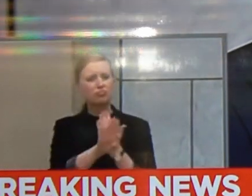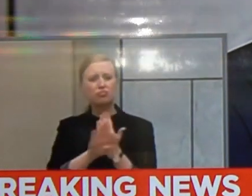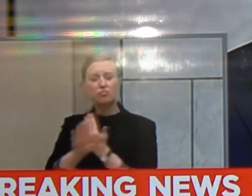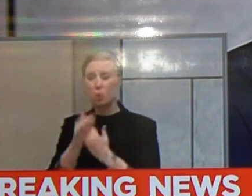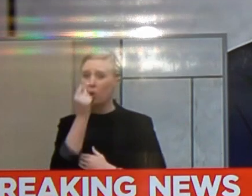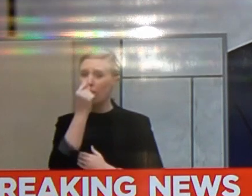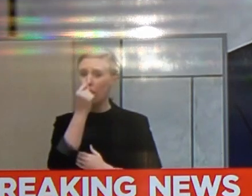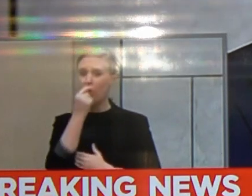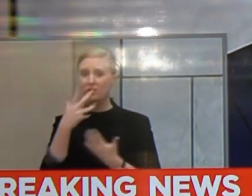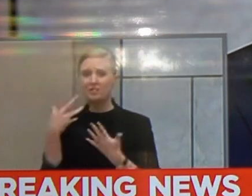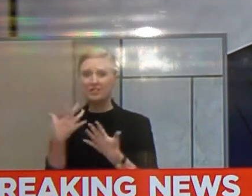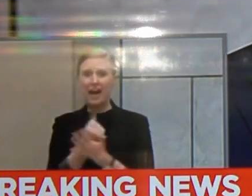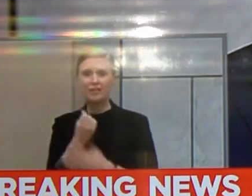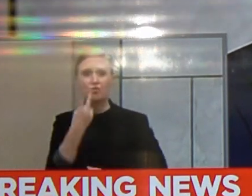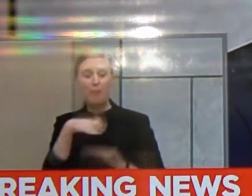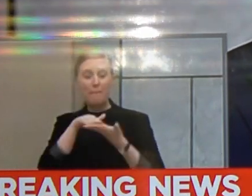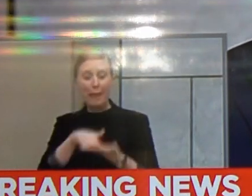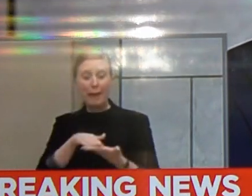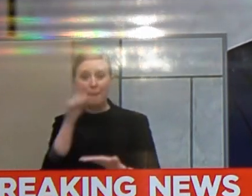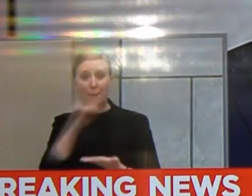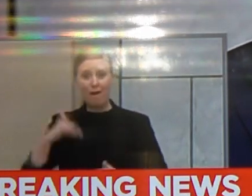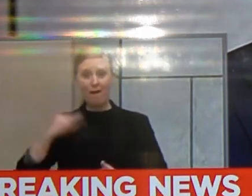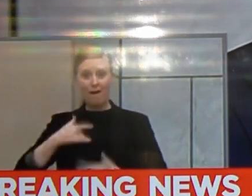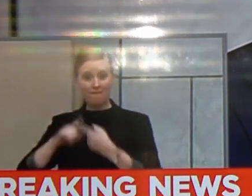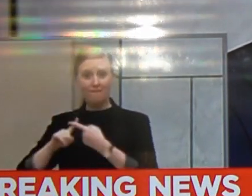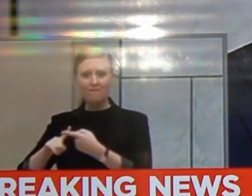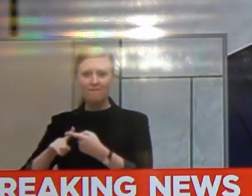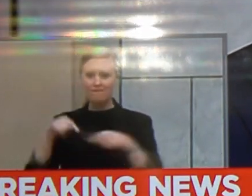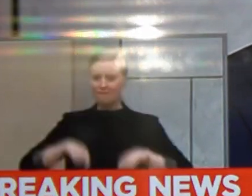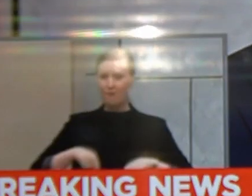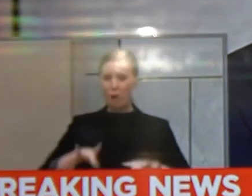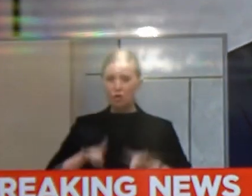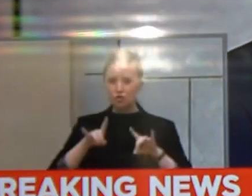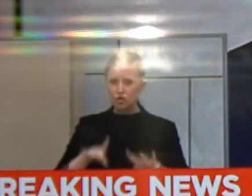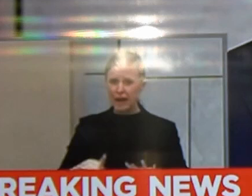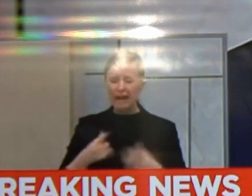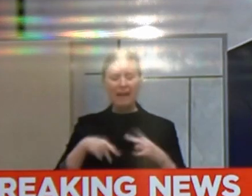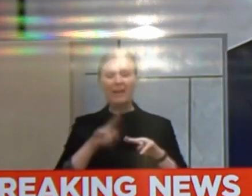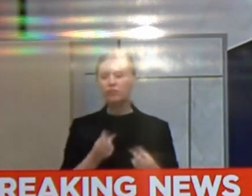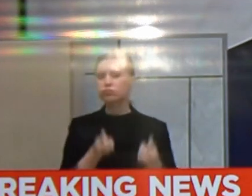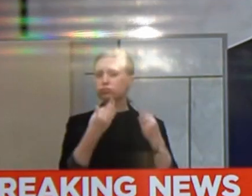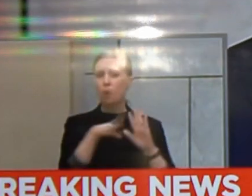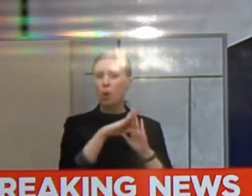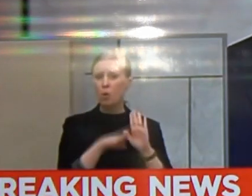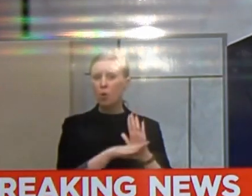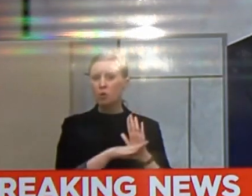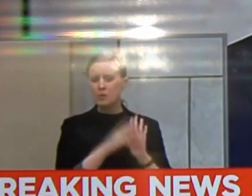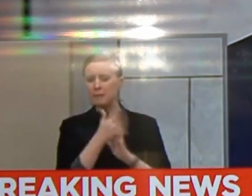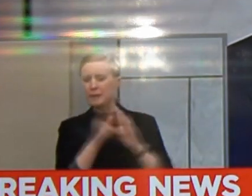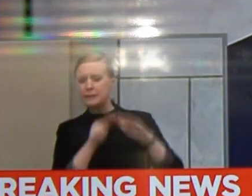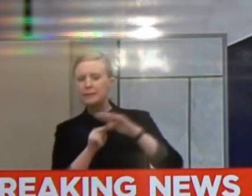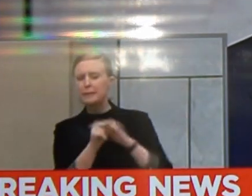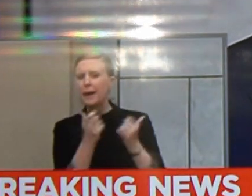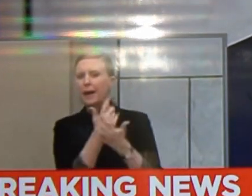how many lives are we saving through social distancing? Well, as I said at the outset, had we not taken the measures